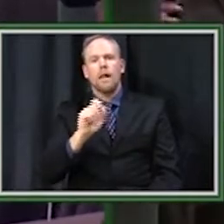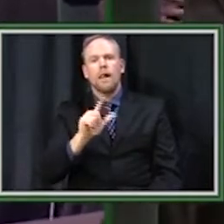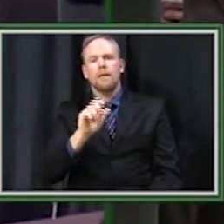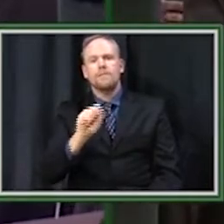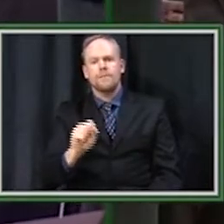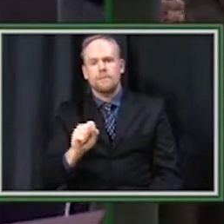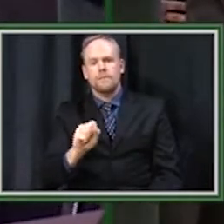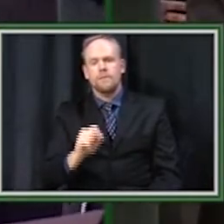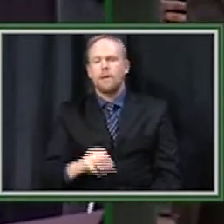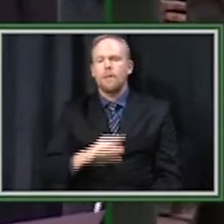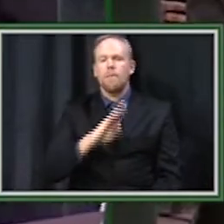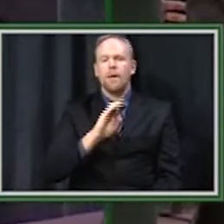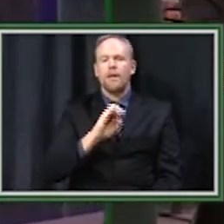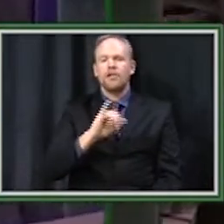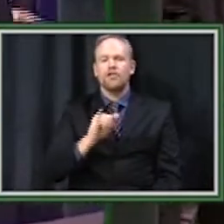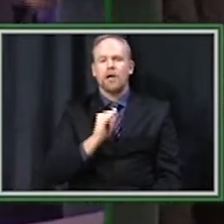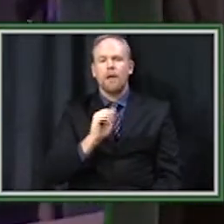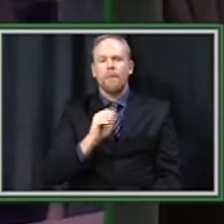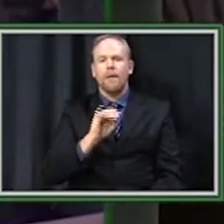Benjamin Robles.